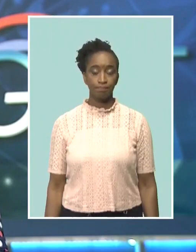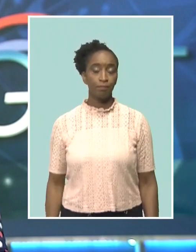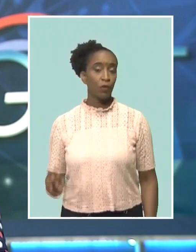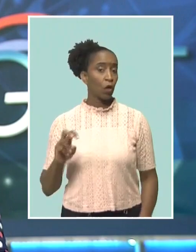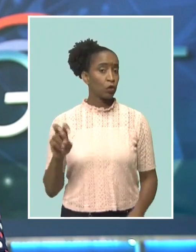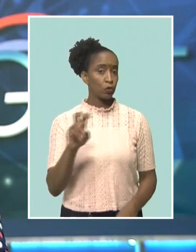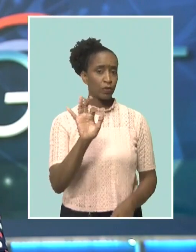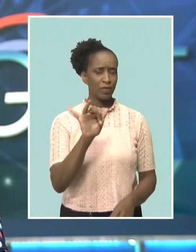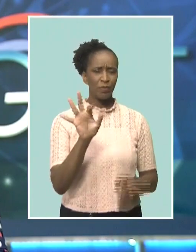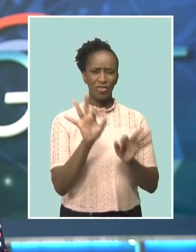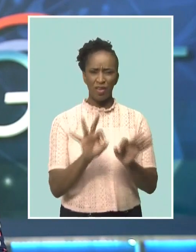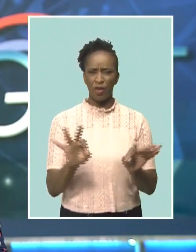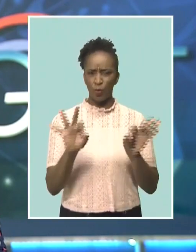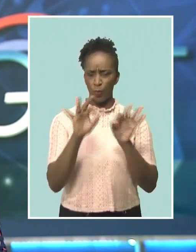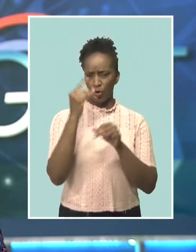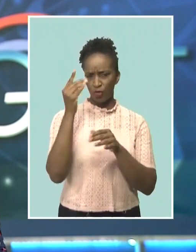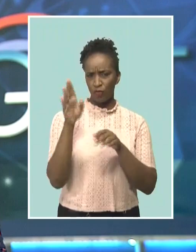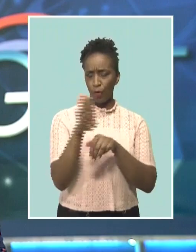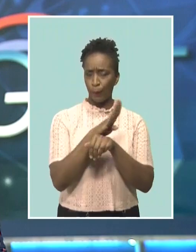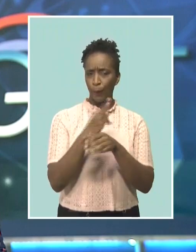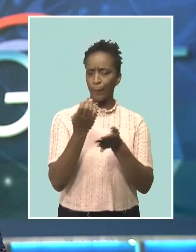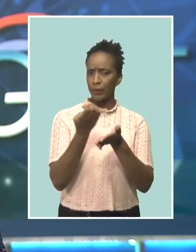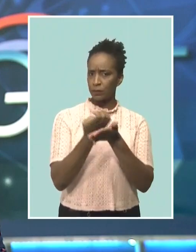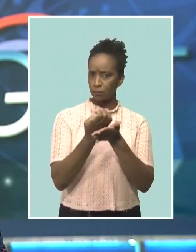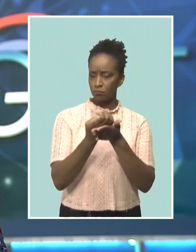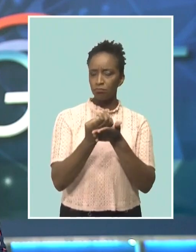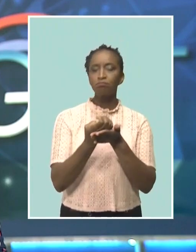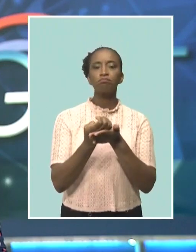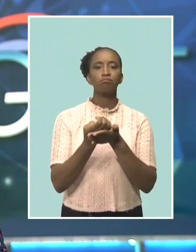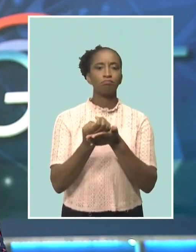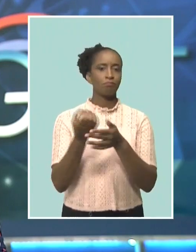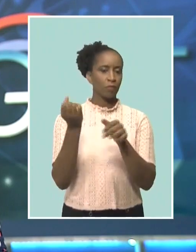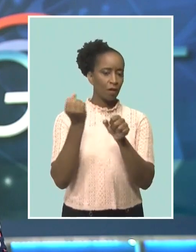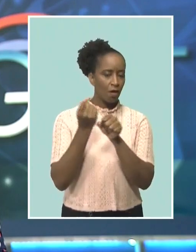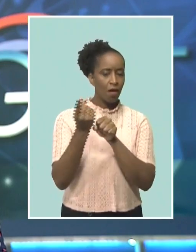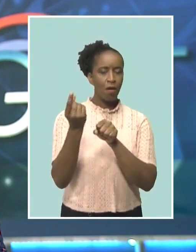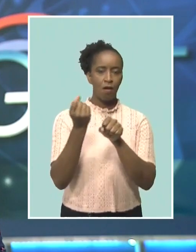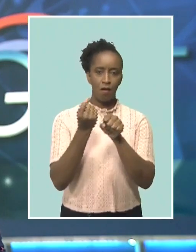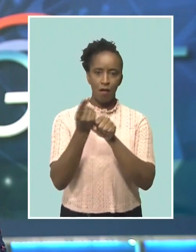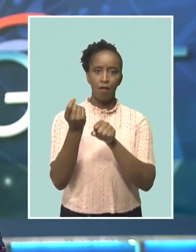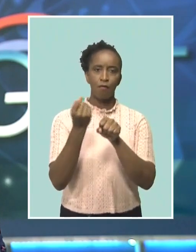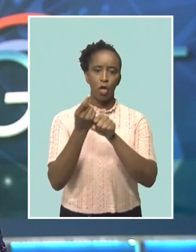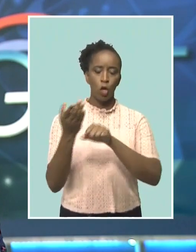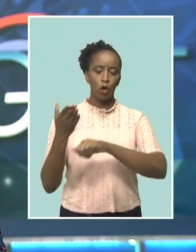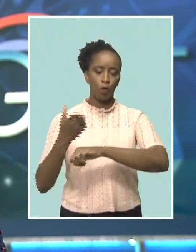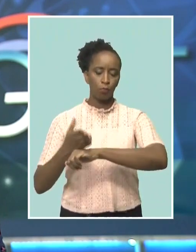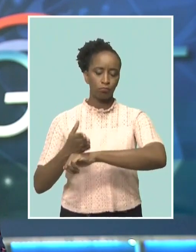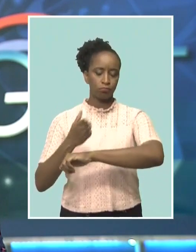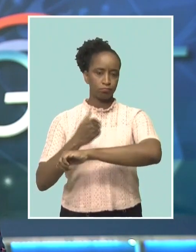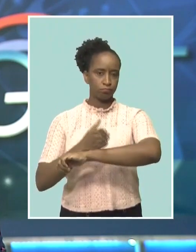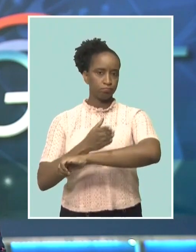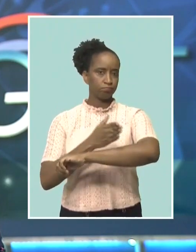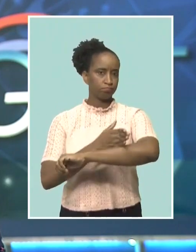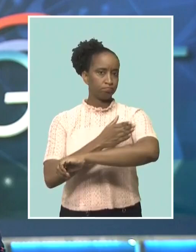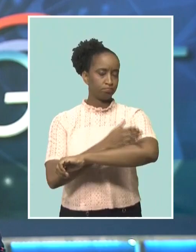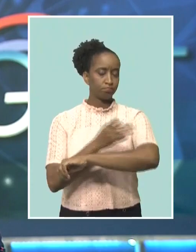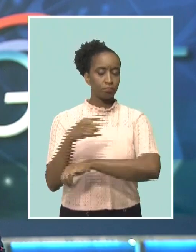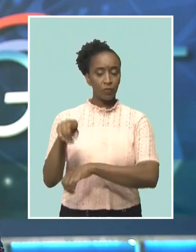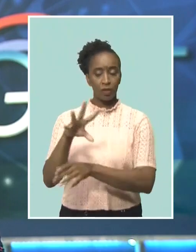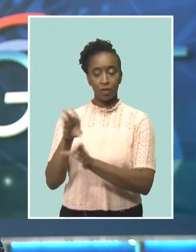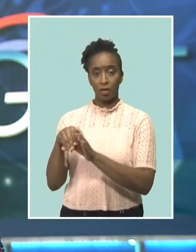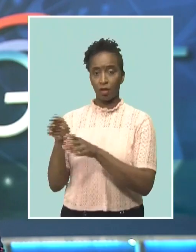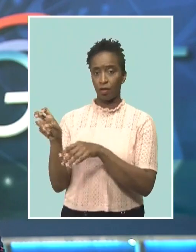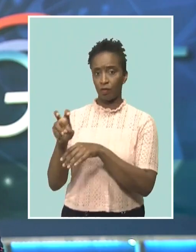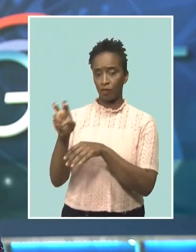Tourism, the engine of the Barbados economy, continues to record year-on-year improvements. And tourism officials are predicting a